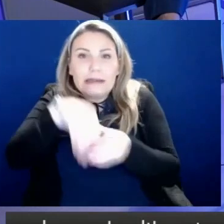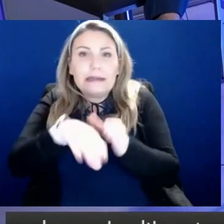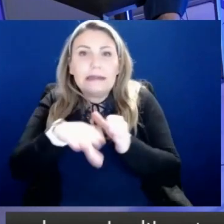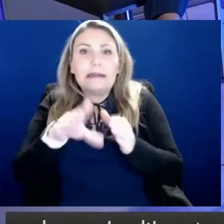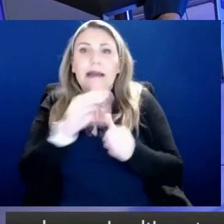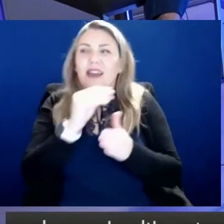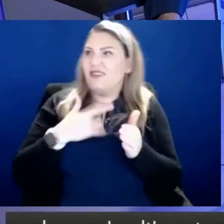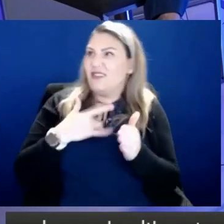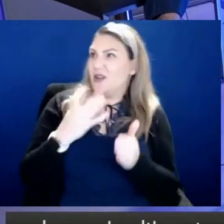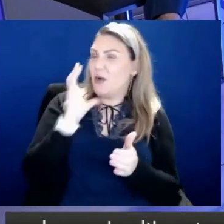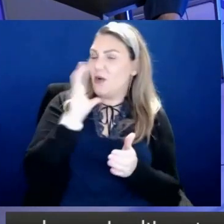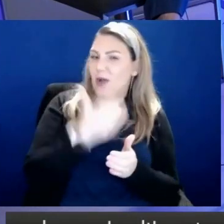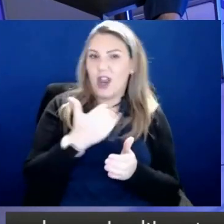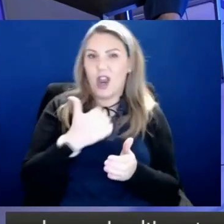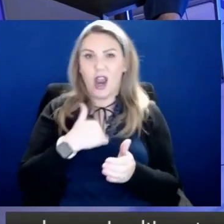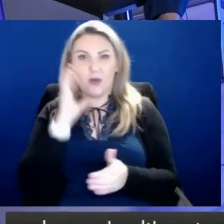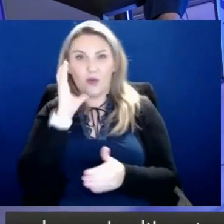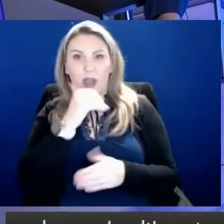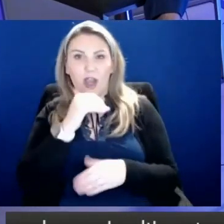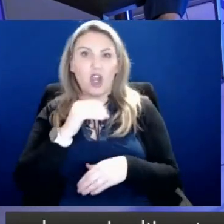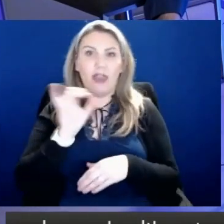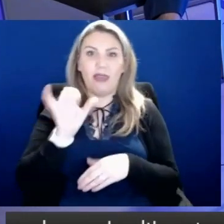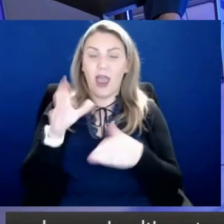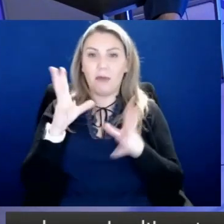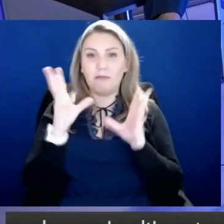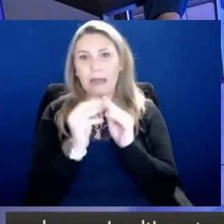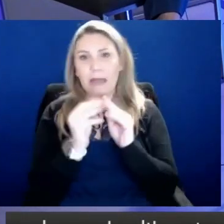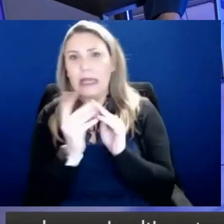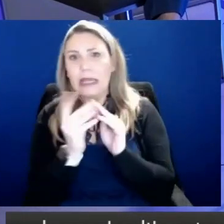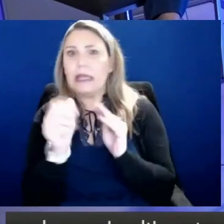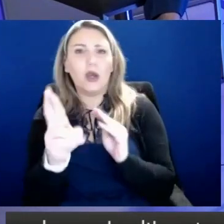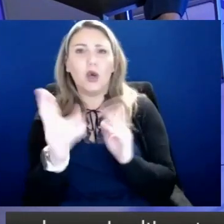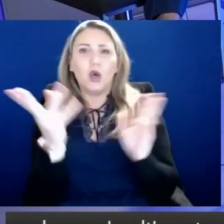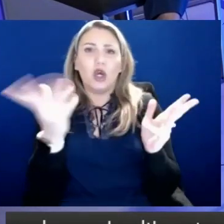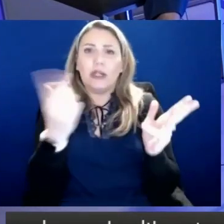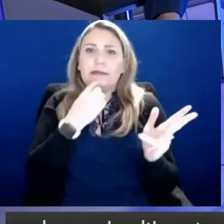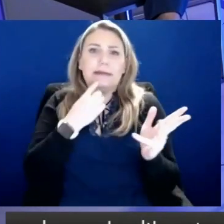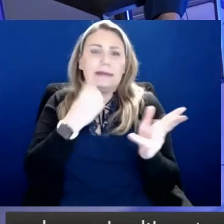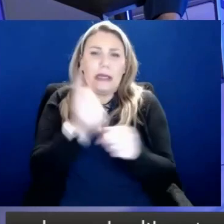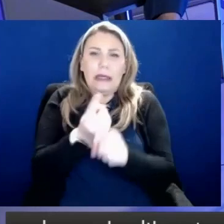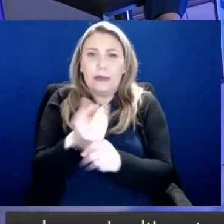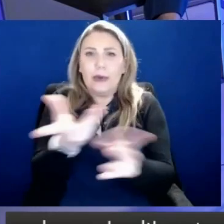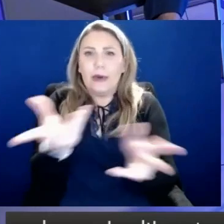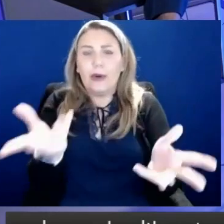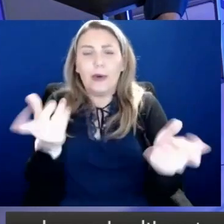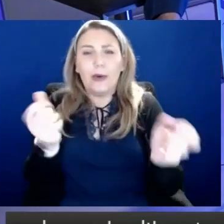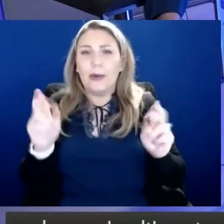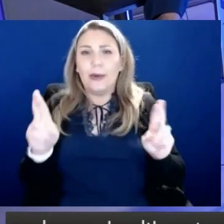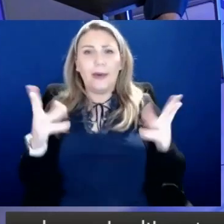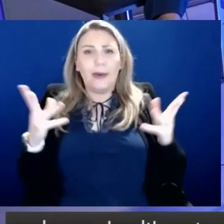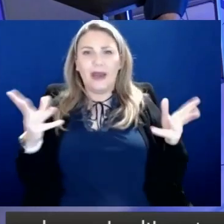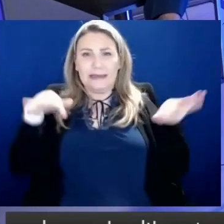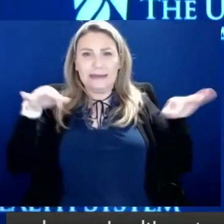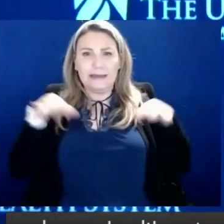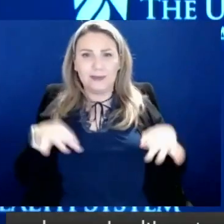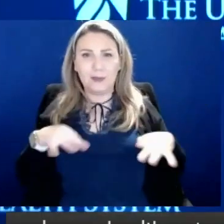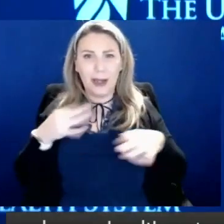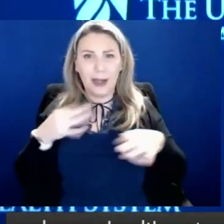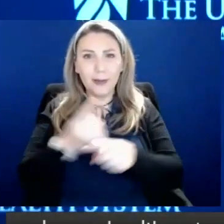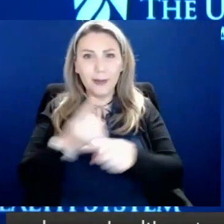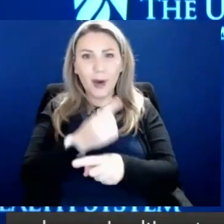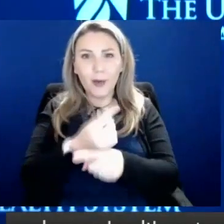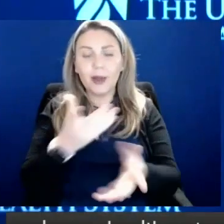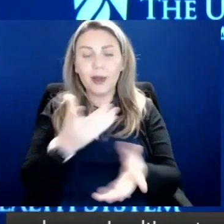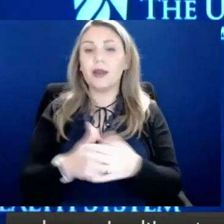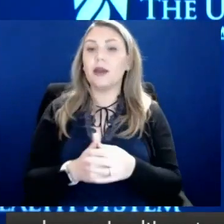Was I just weird on that meeting? Yes. Did I say that right? Did I There was a explain that meeting properly? at home, and